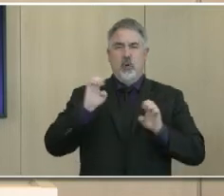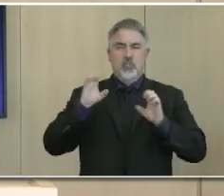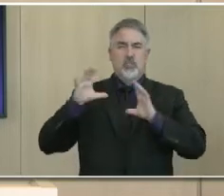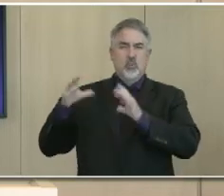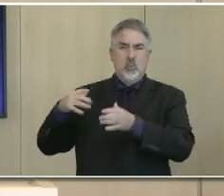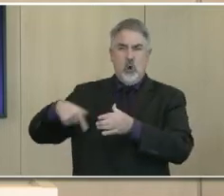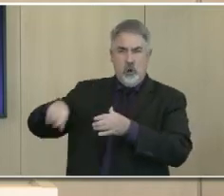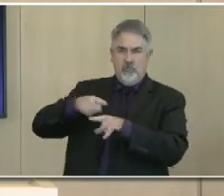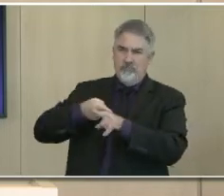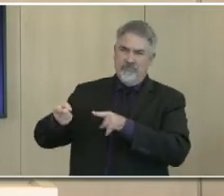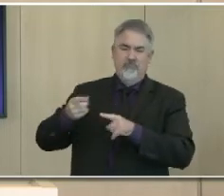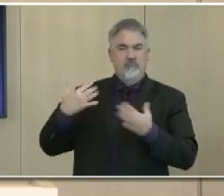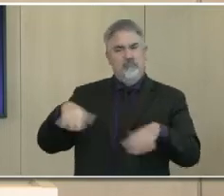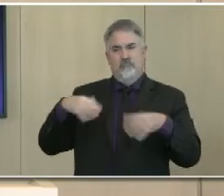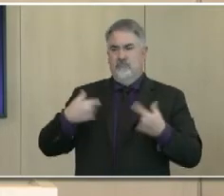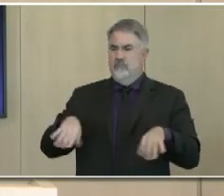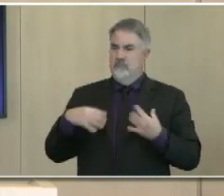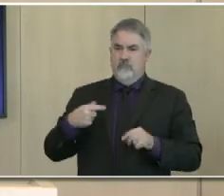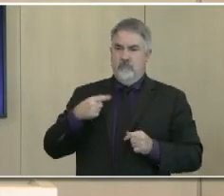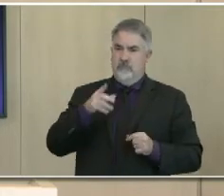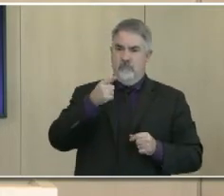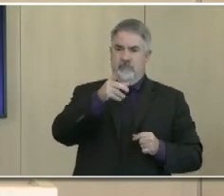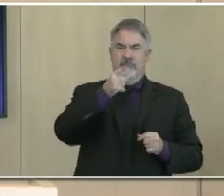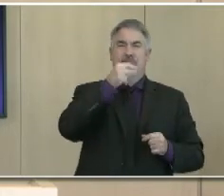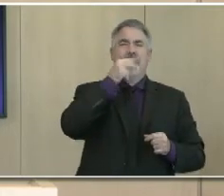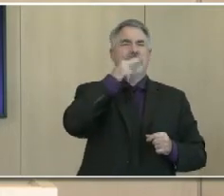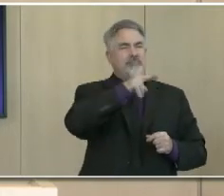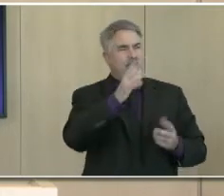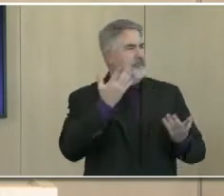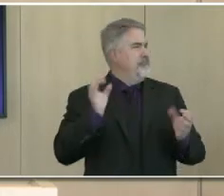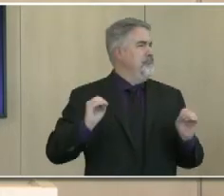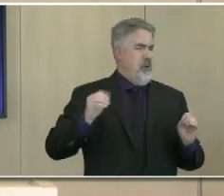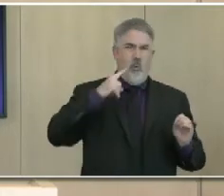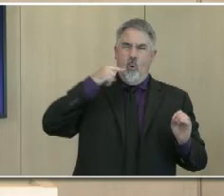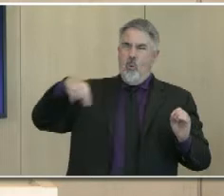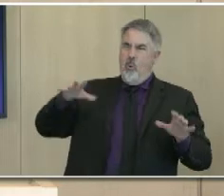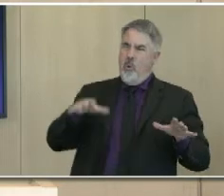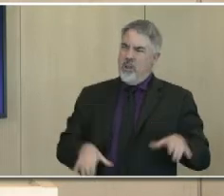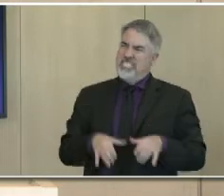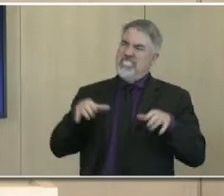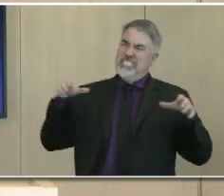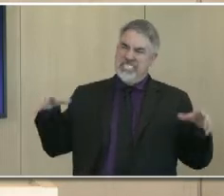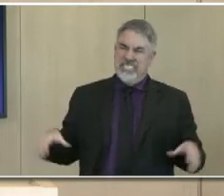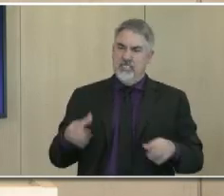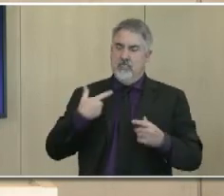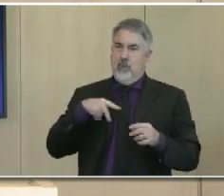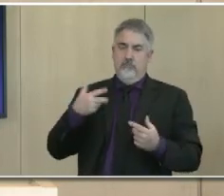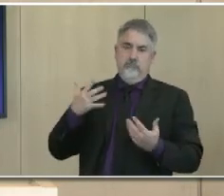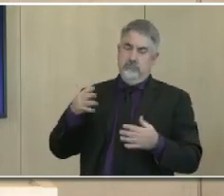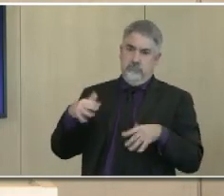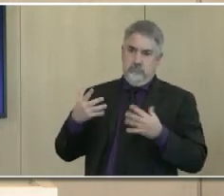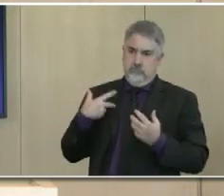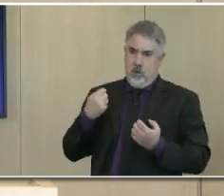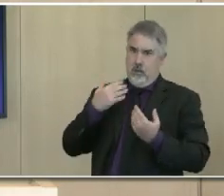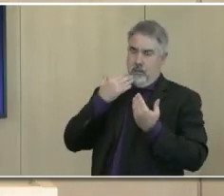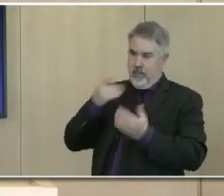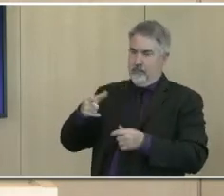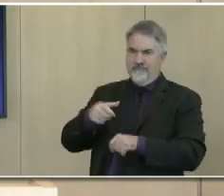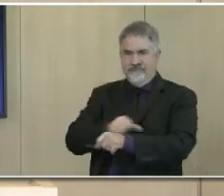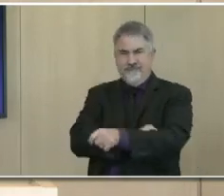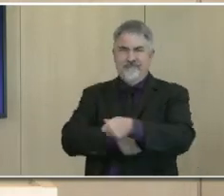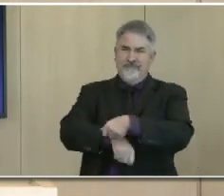daily basis, but those of us here see. We see their commitment, we see their professionalism, we see them coming